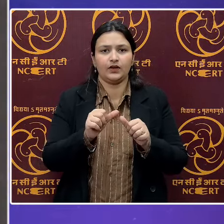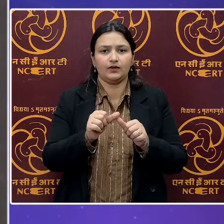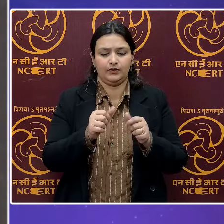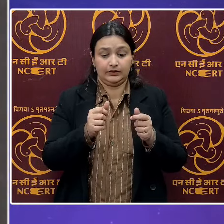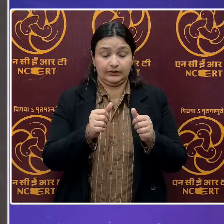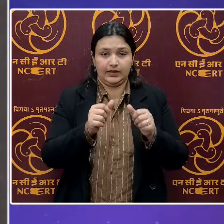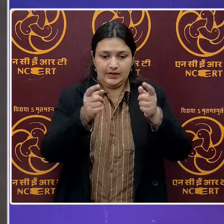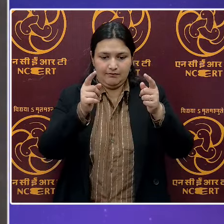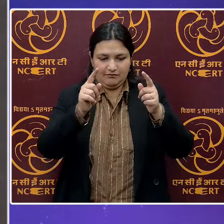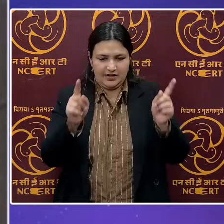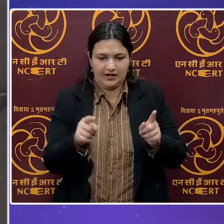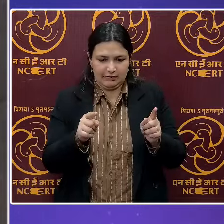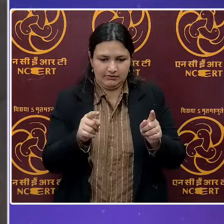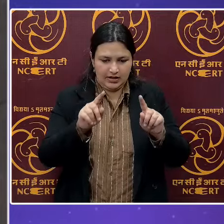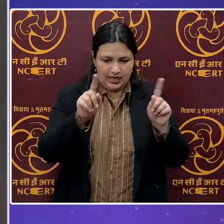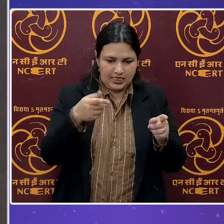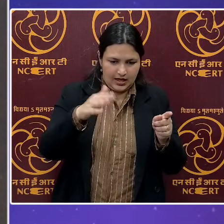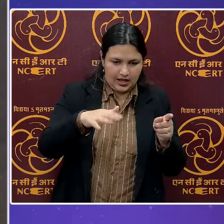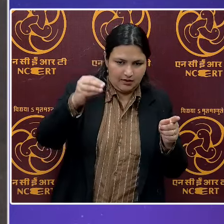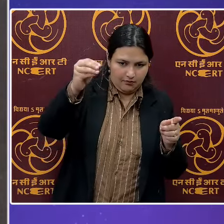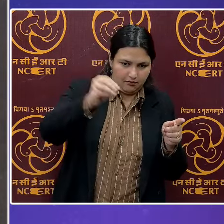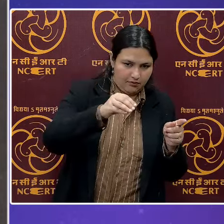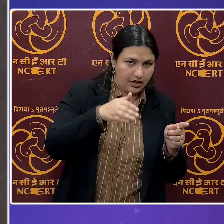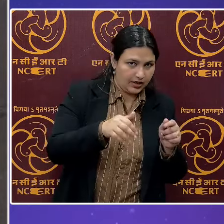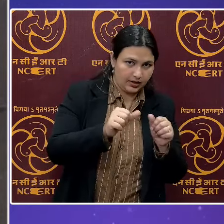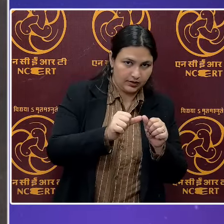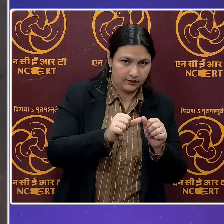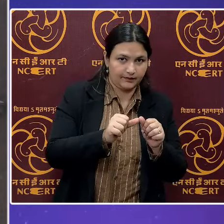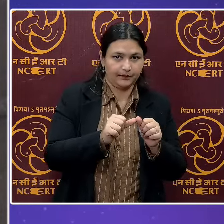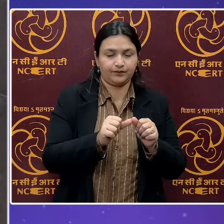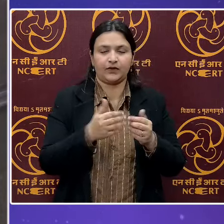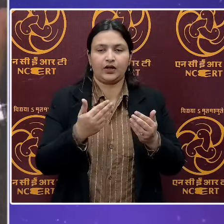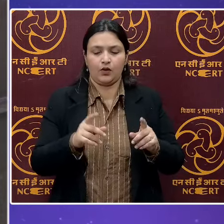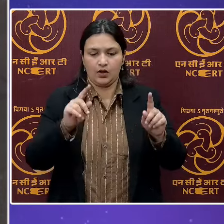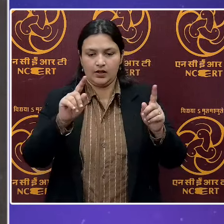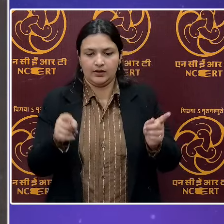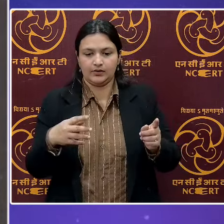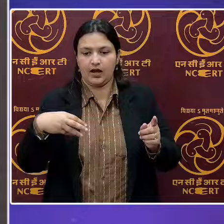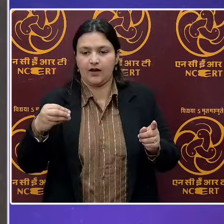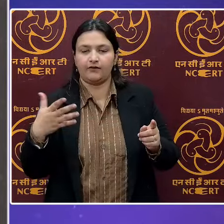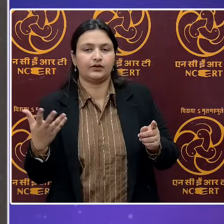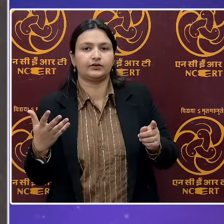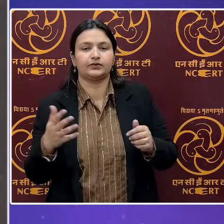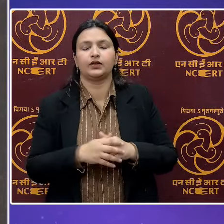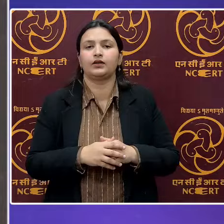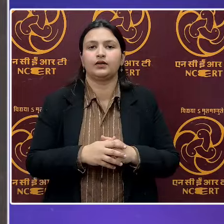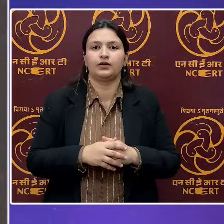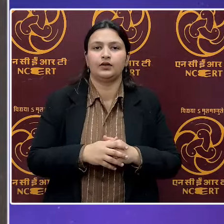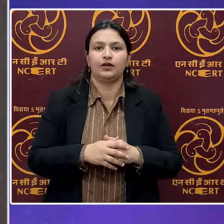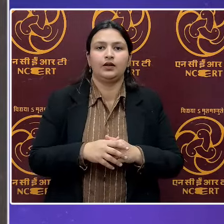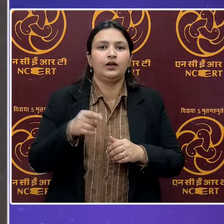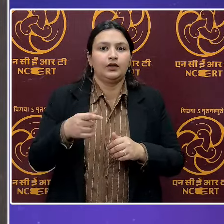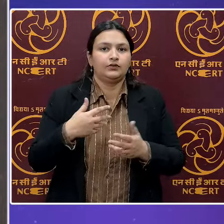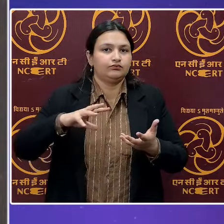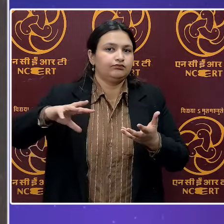bracket, the outside the bracket you have a raised to the power half. So, it will become a square here,